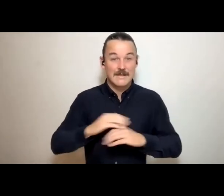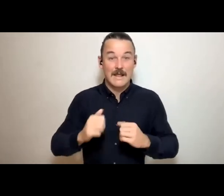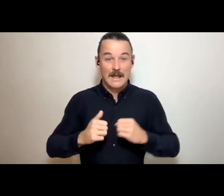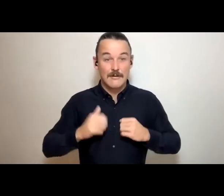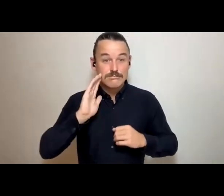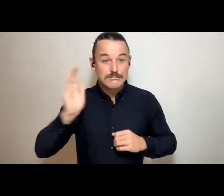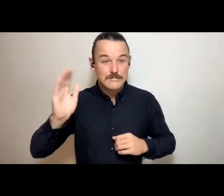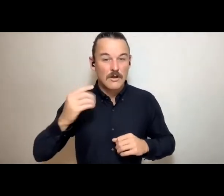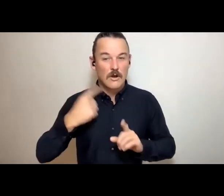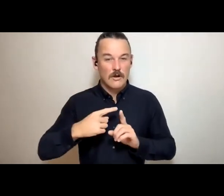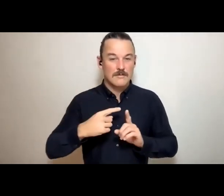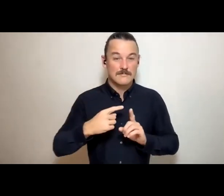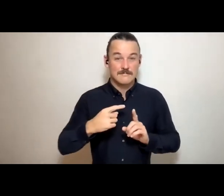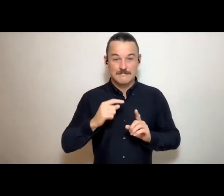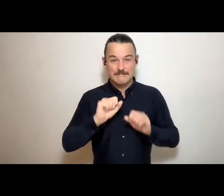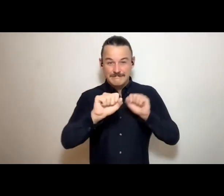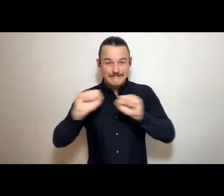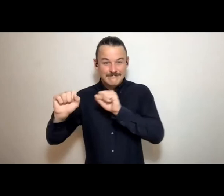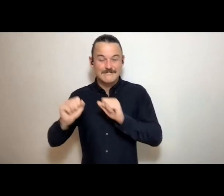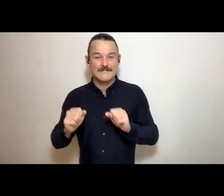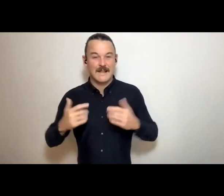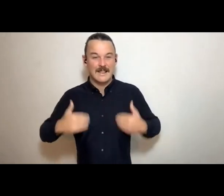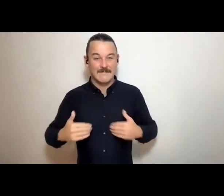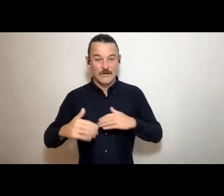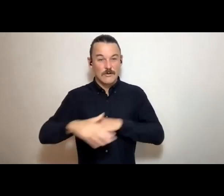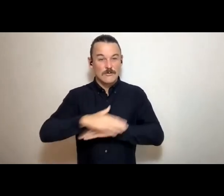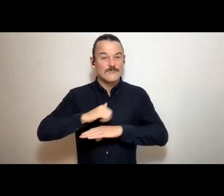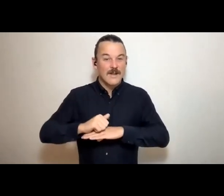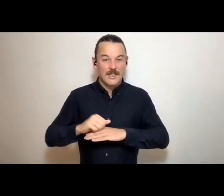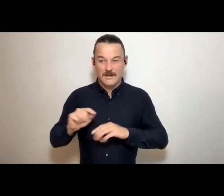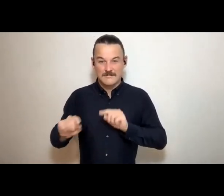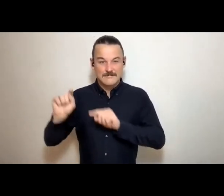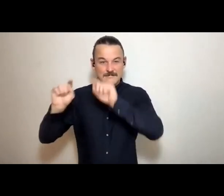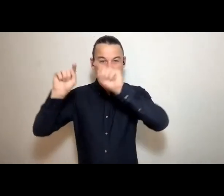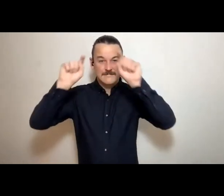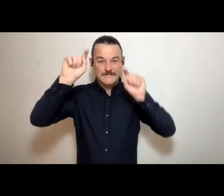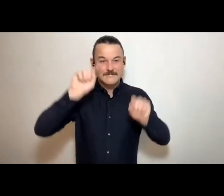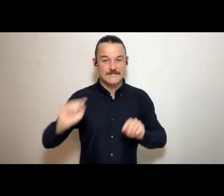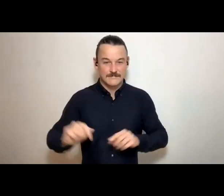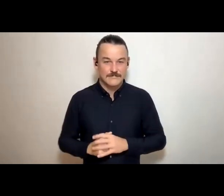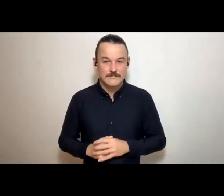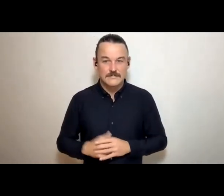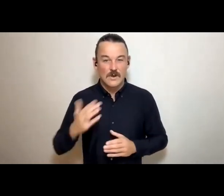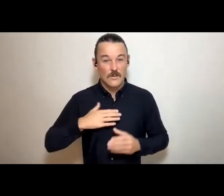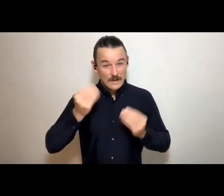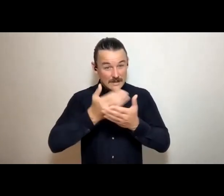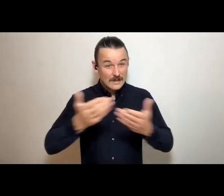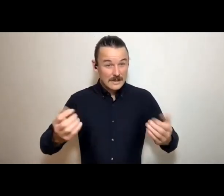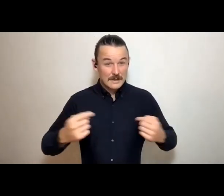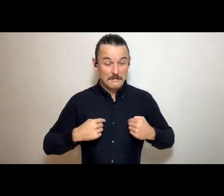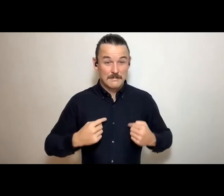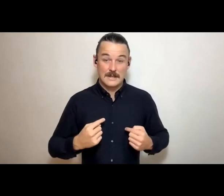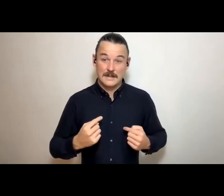diverse nations lands across Australia. I do want to give you the heads up that I am single parent homeschooling